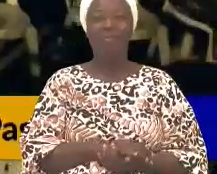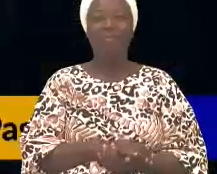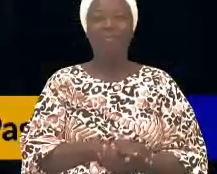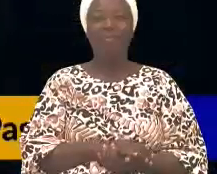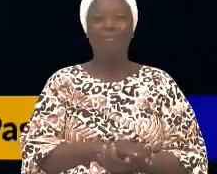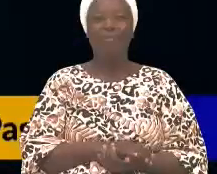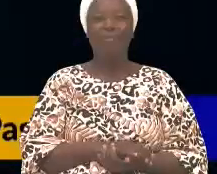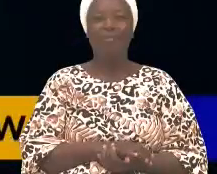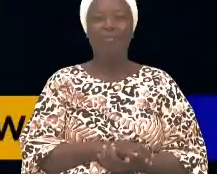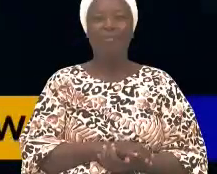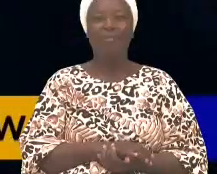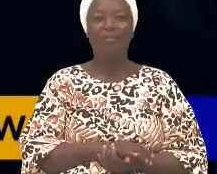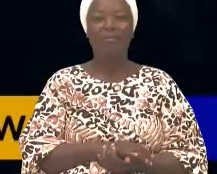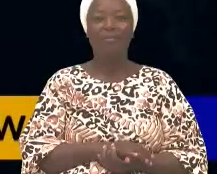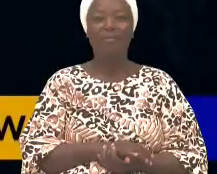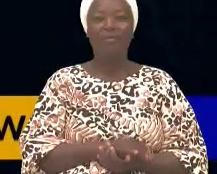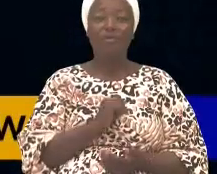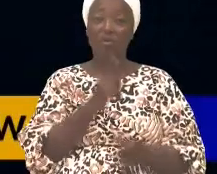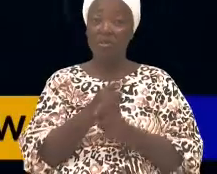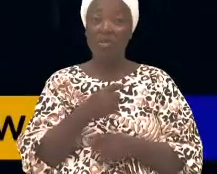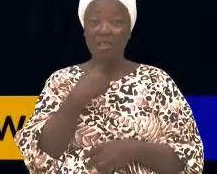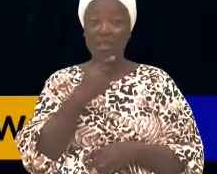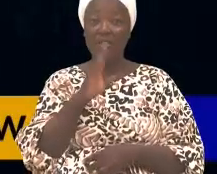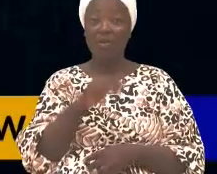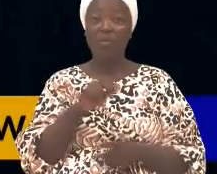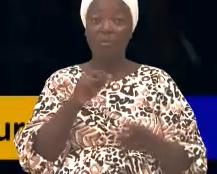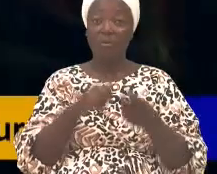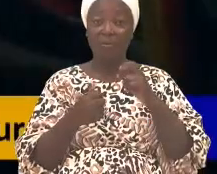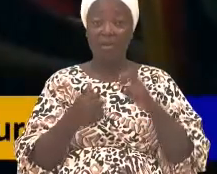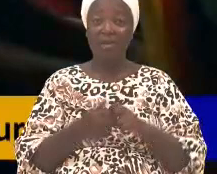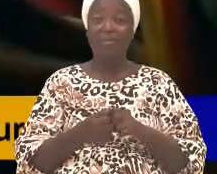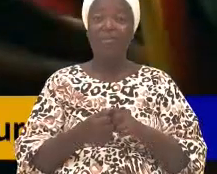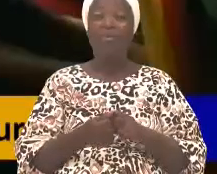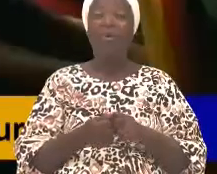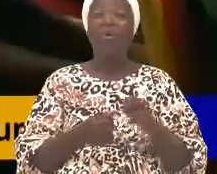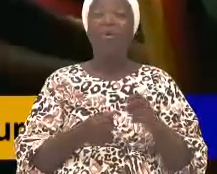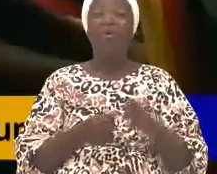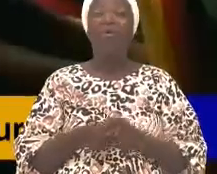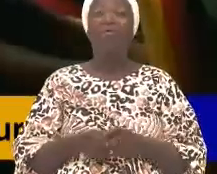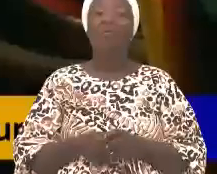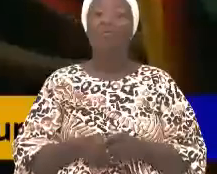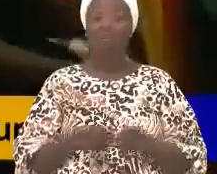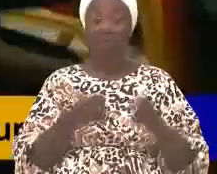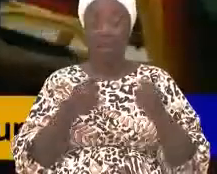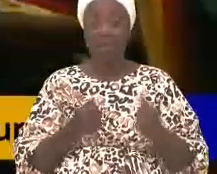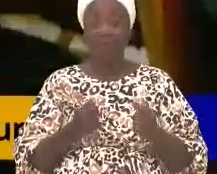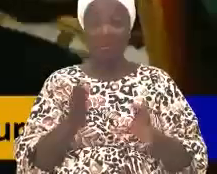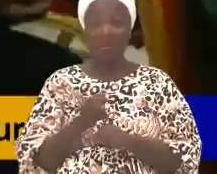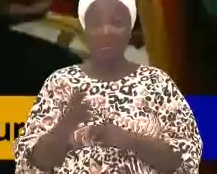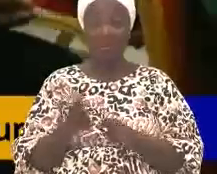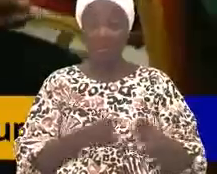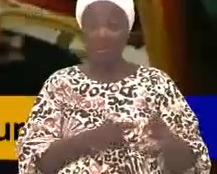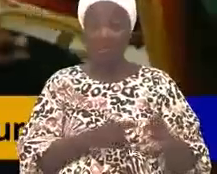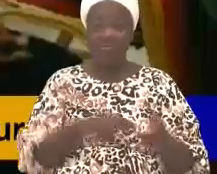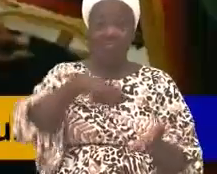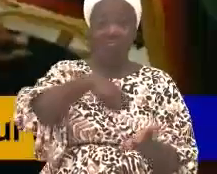You just say to your problem, on your marks, get